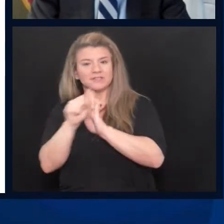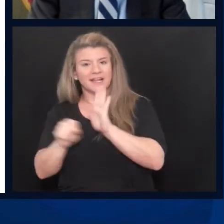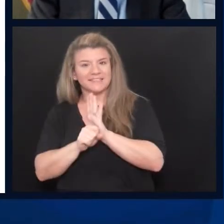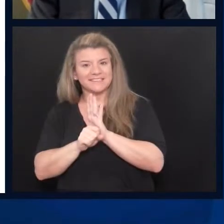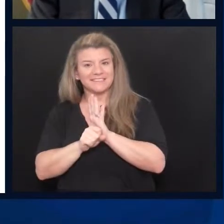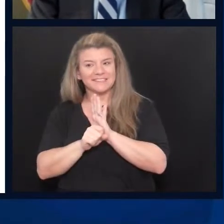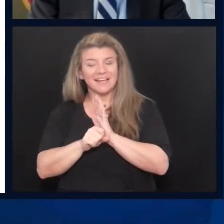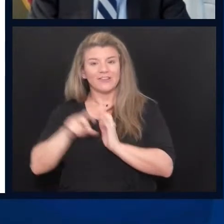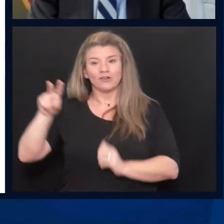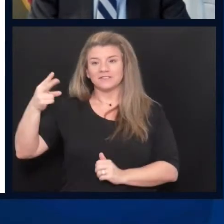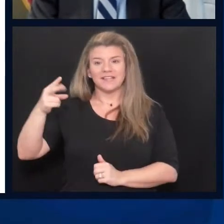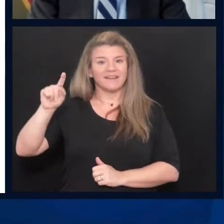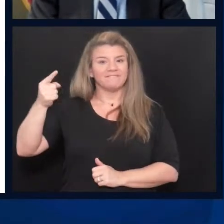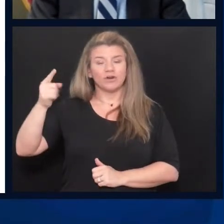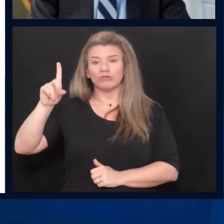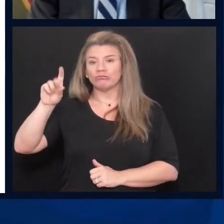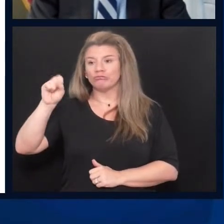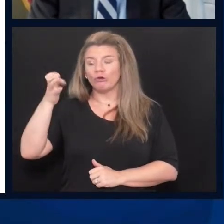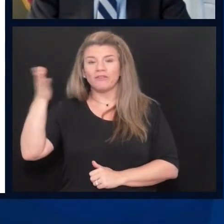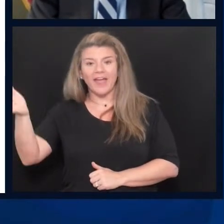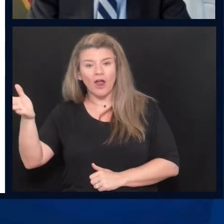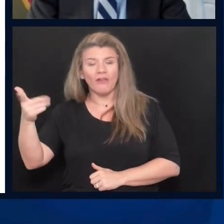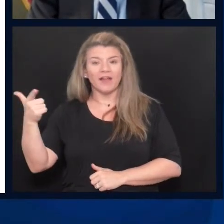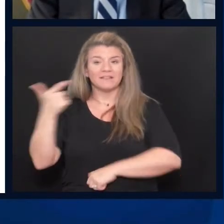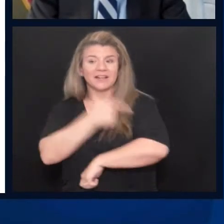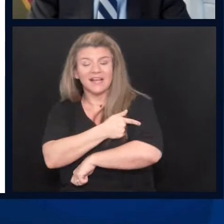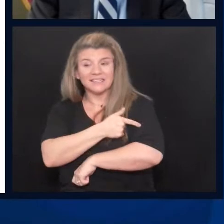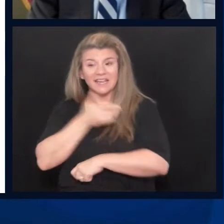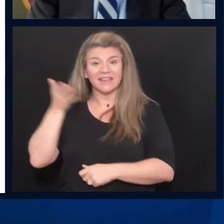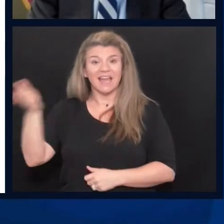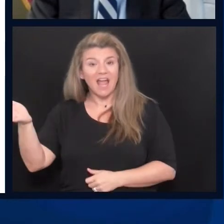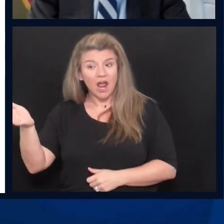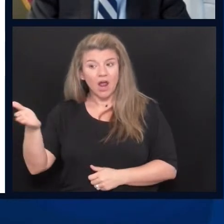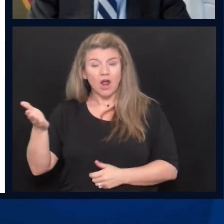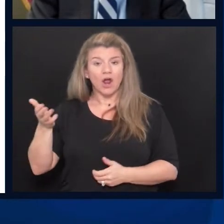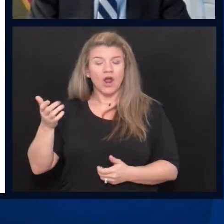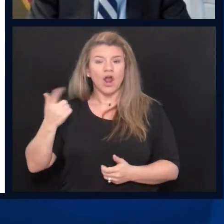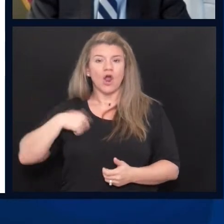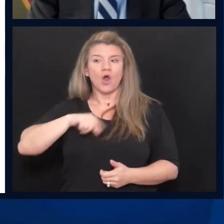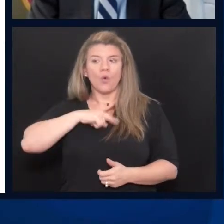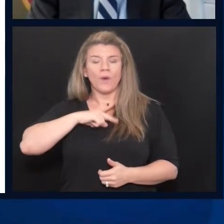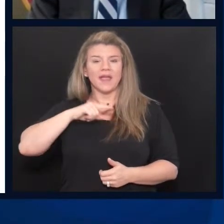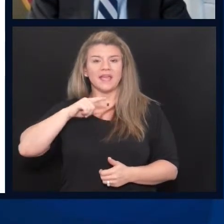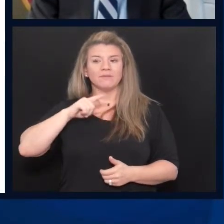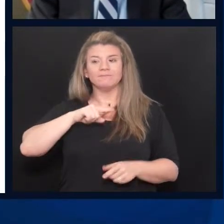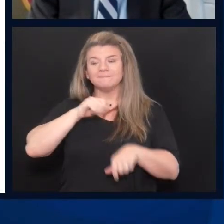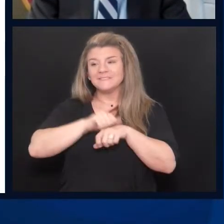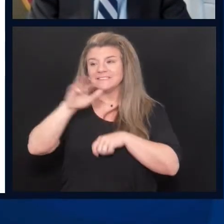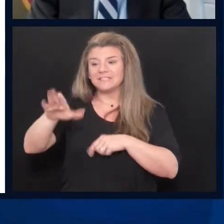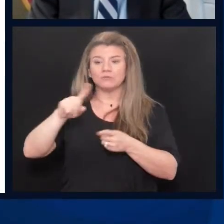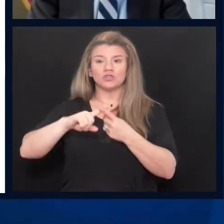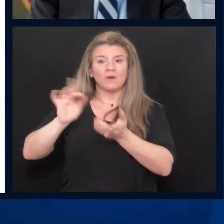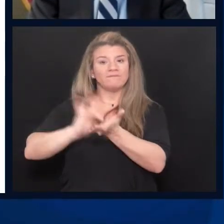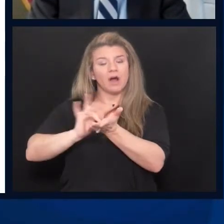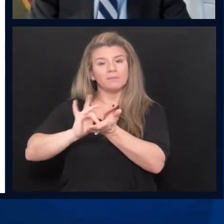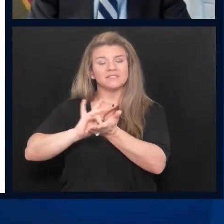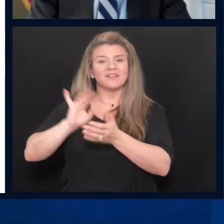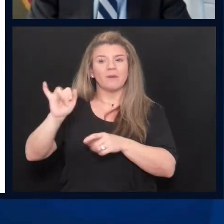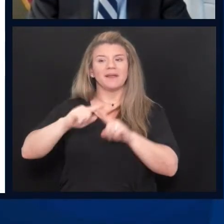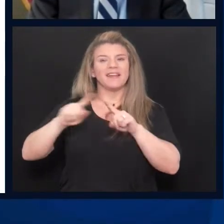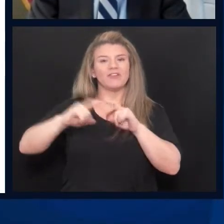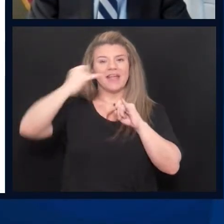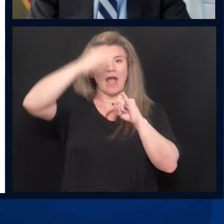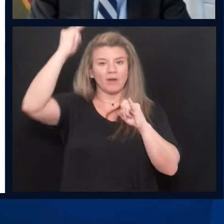home somewhere and they receive those vaccinations there, or went across the border to a pharmacy from a border